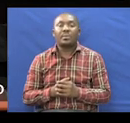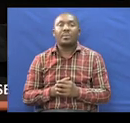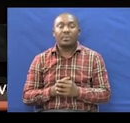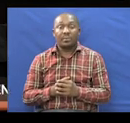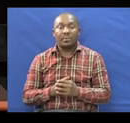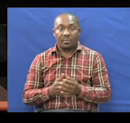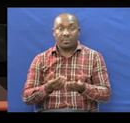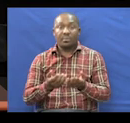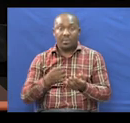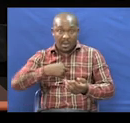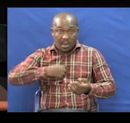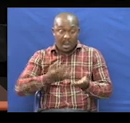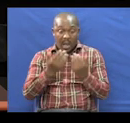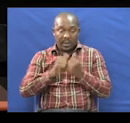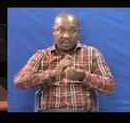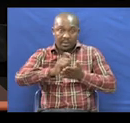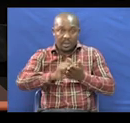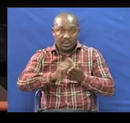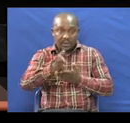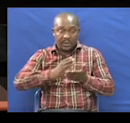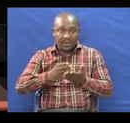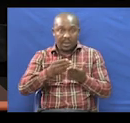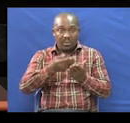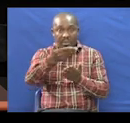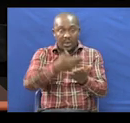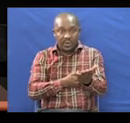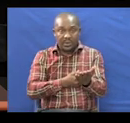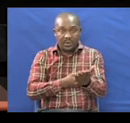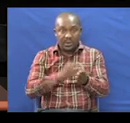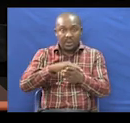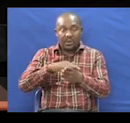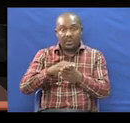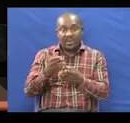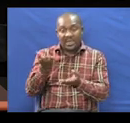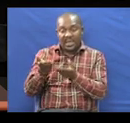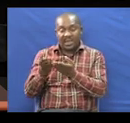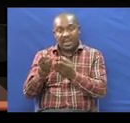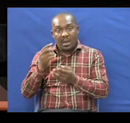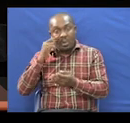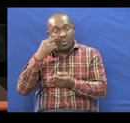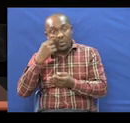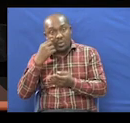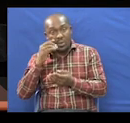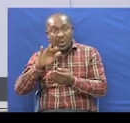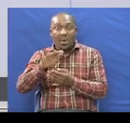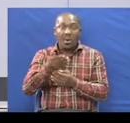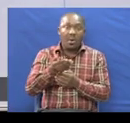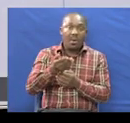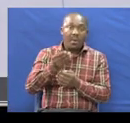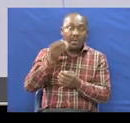I can write some notes using either blue or black pen. Are we going